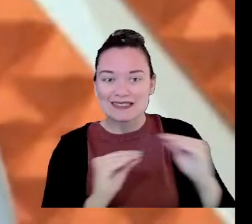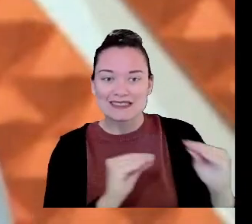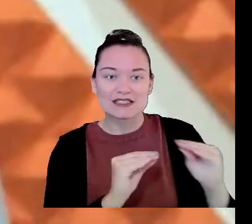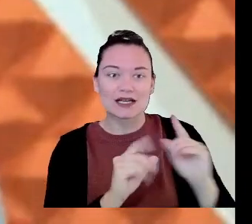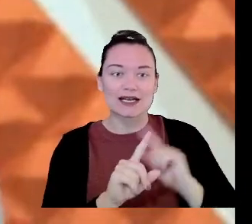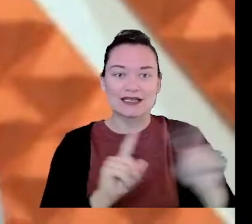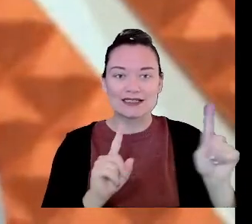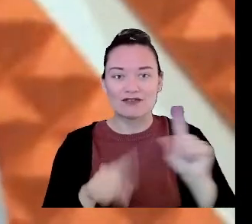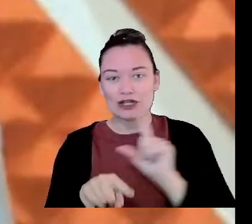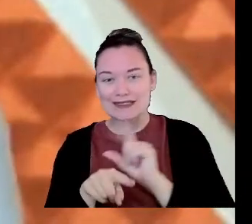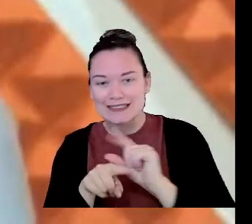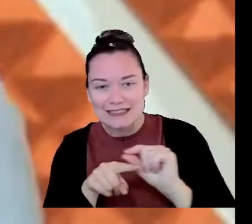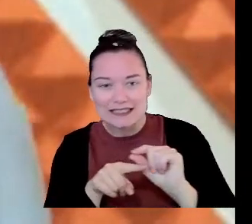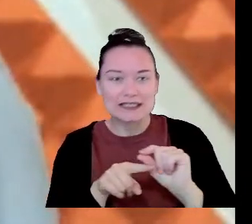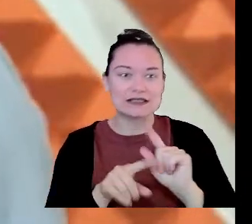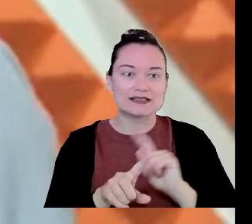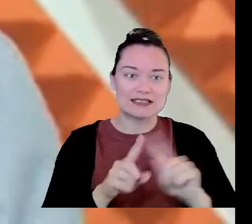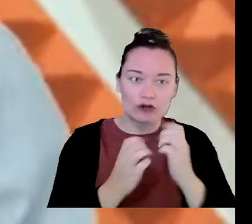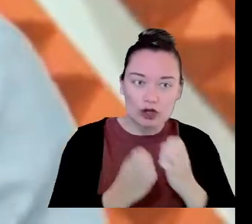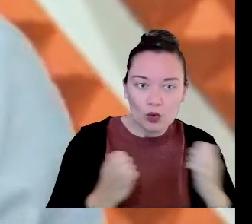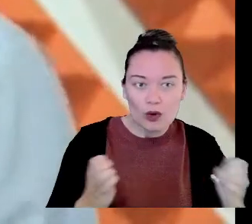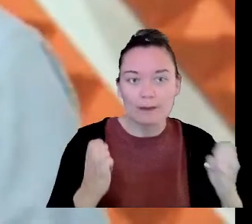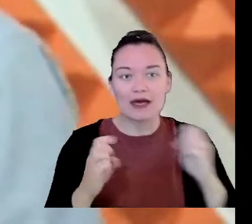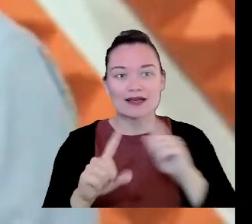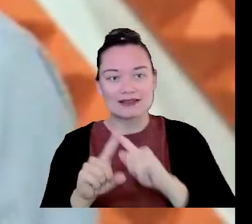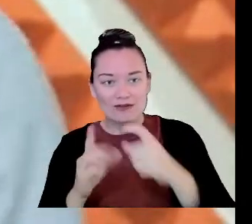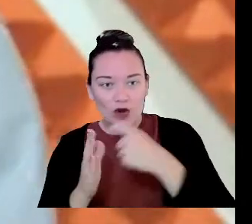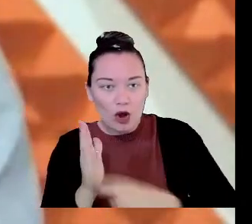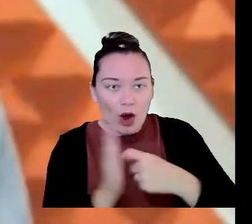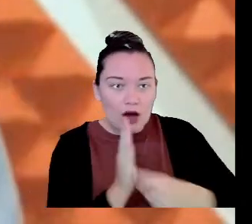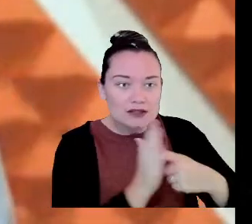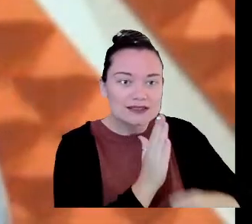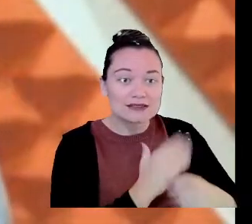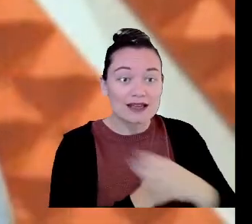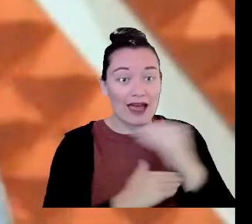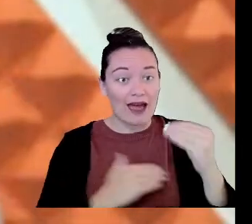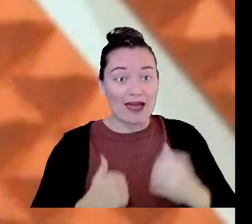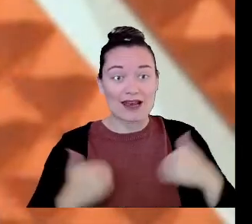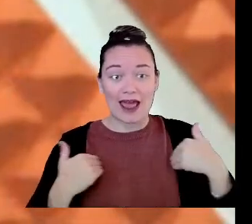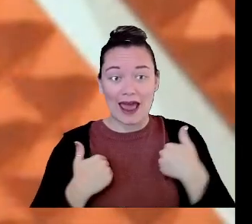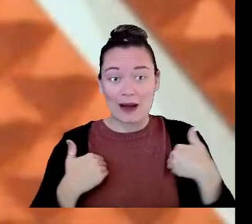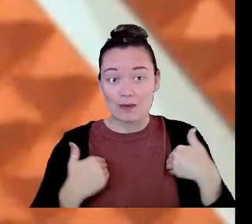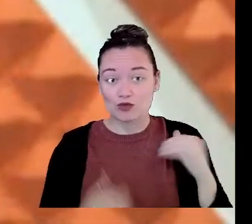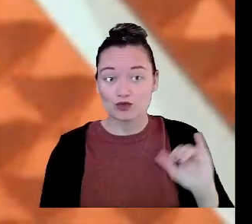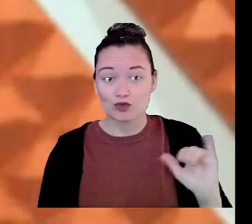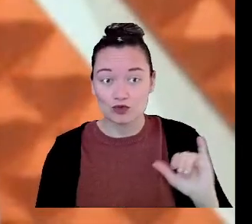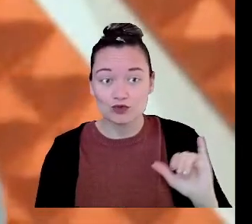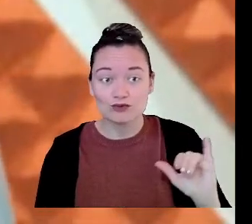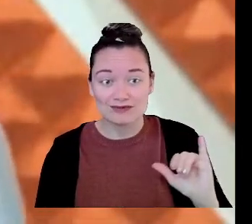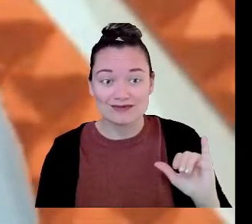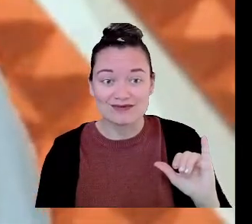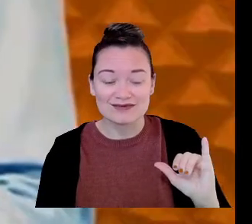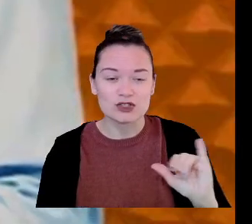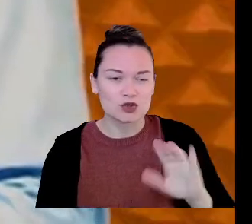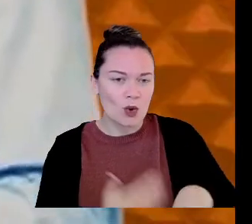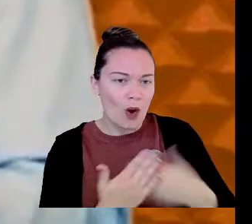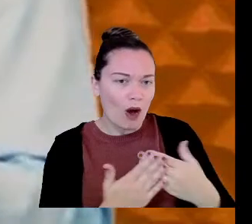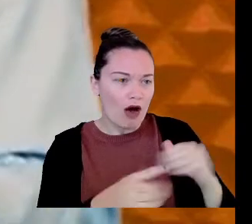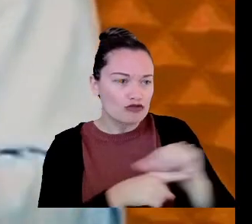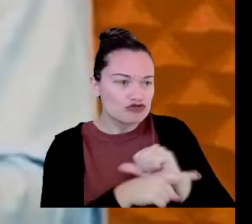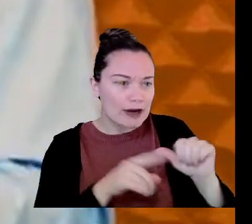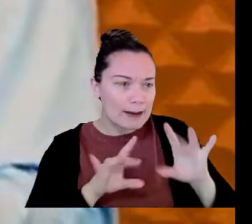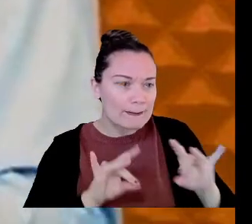and why you would use these seeds and how much things cost. They do all of that, and they do livestock. So all of that training you can get to